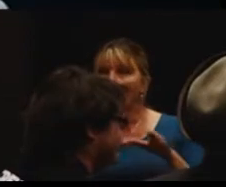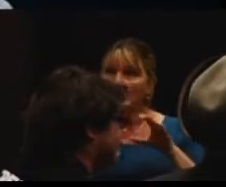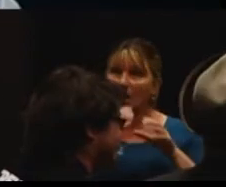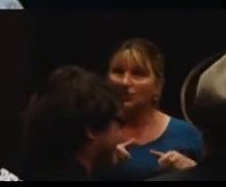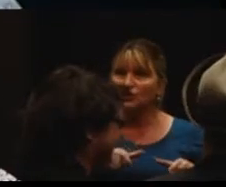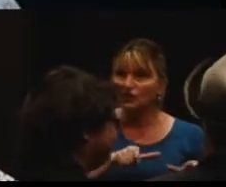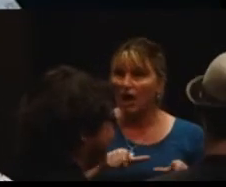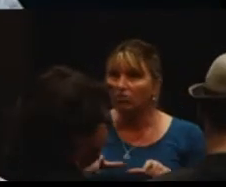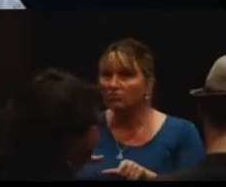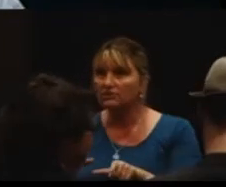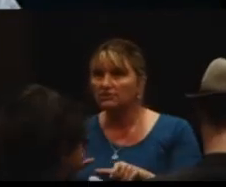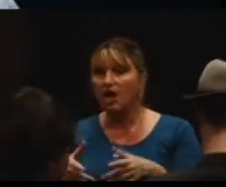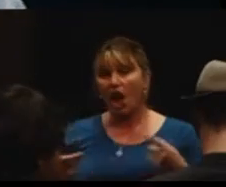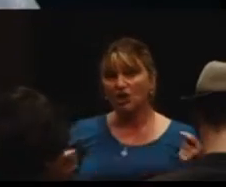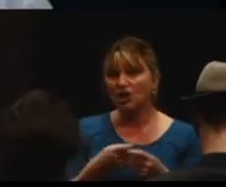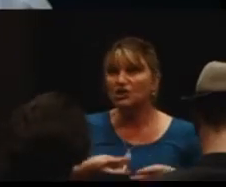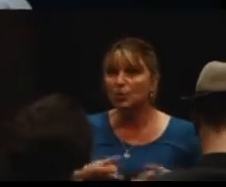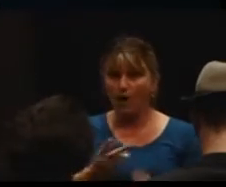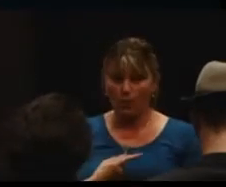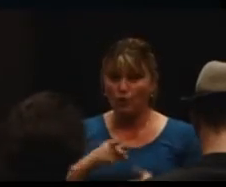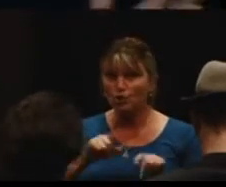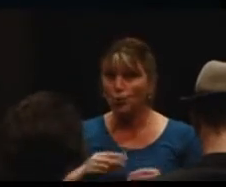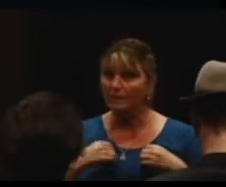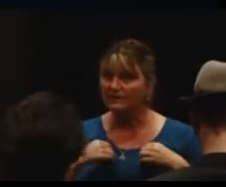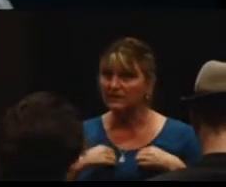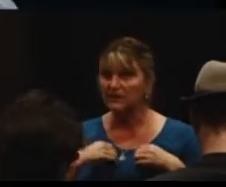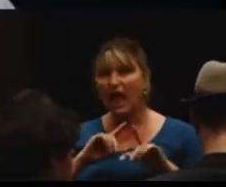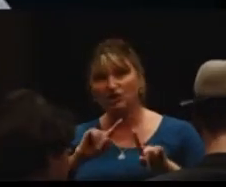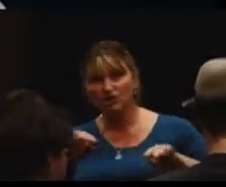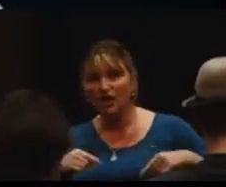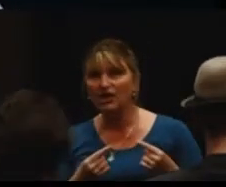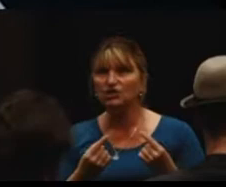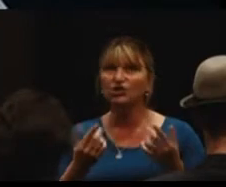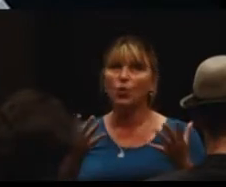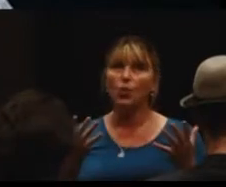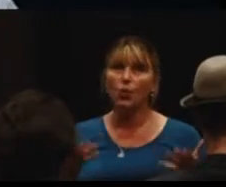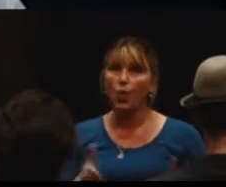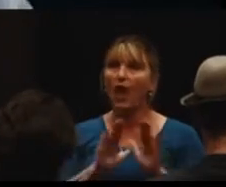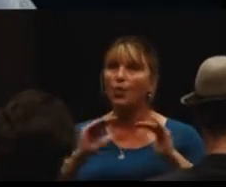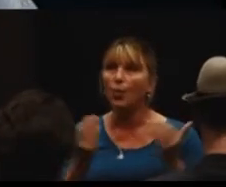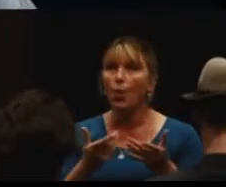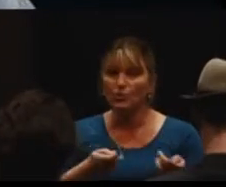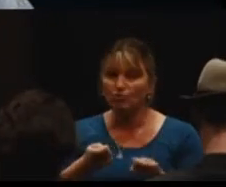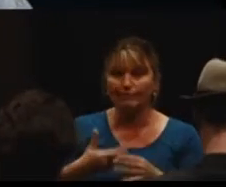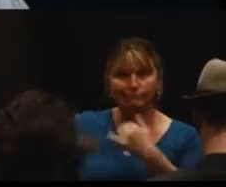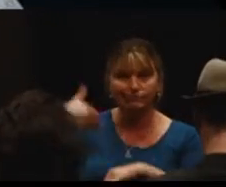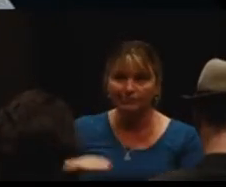redefined business practice, and challenged regulatory regimes, all the types of things that have just been discussed.